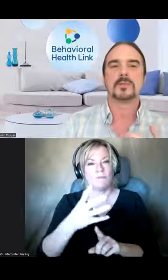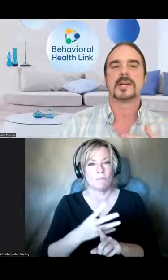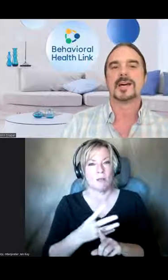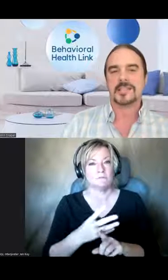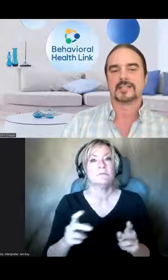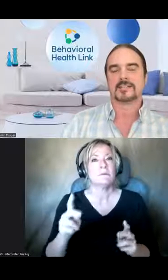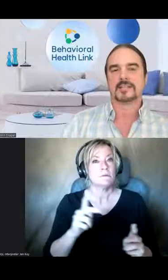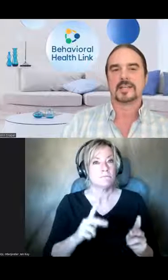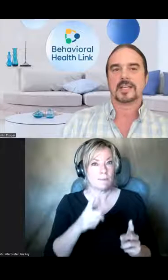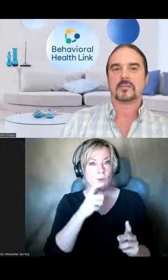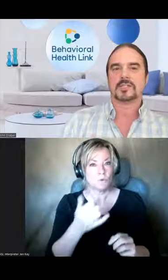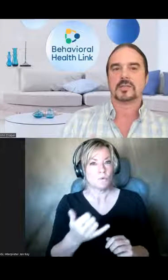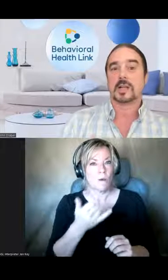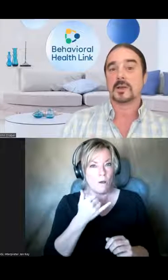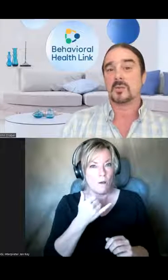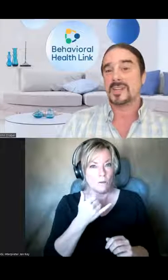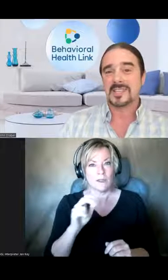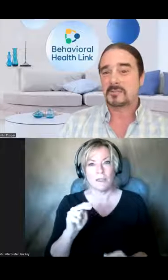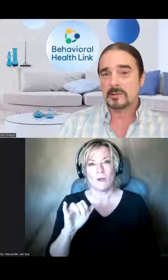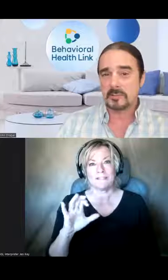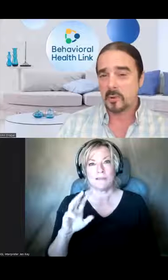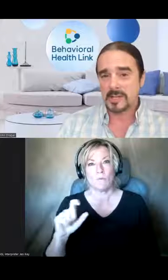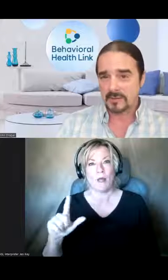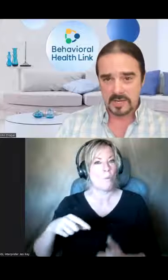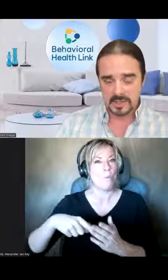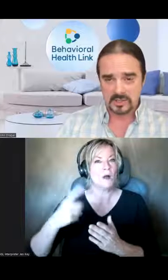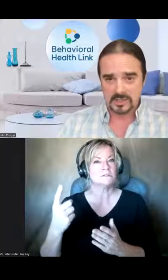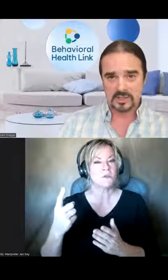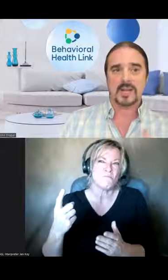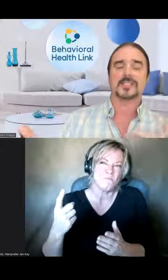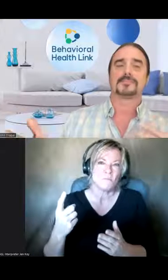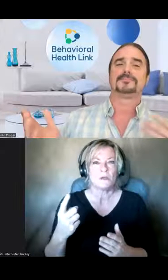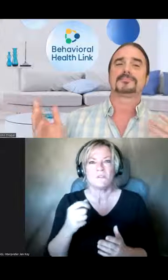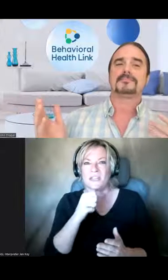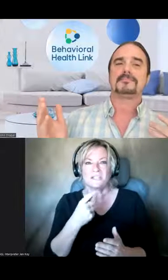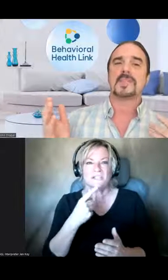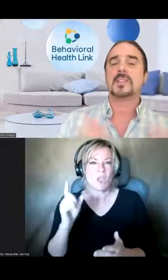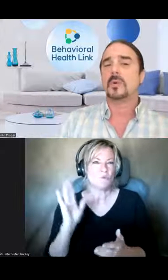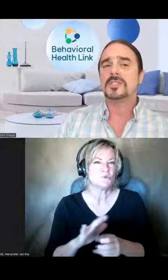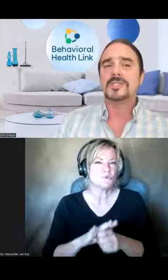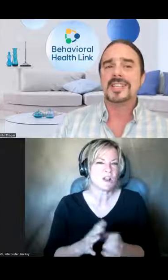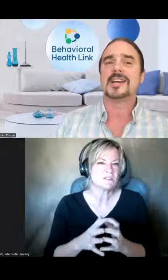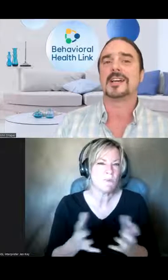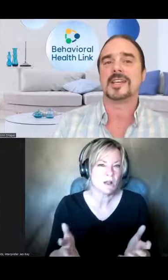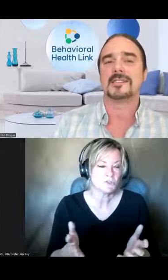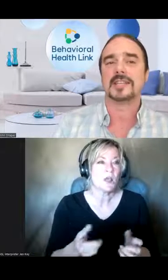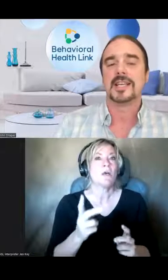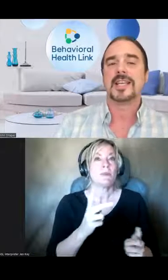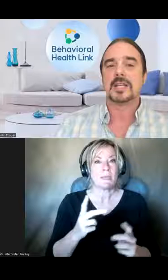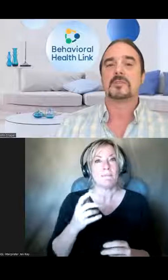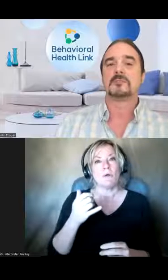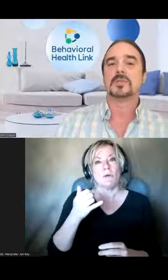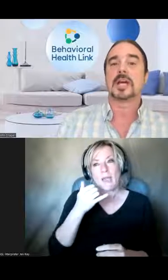people who contacted NYC Well only once didn't really report a lot of reductions in distress. And the ones who did contact